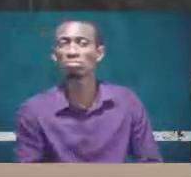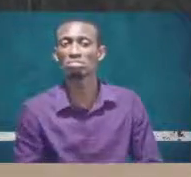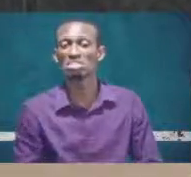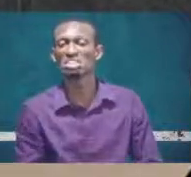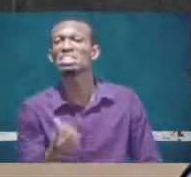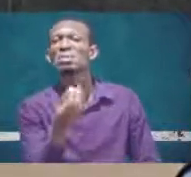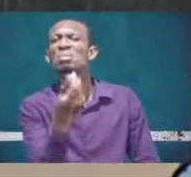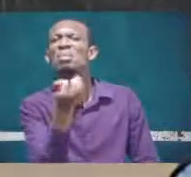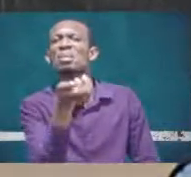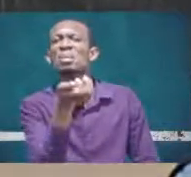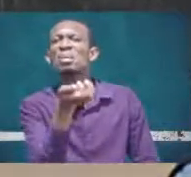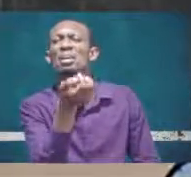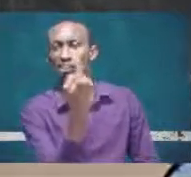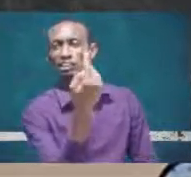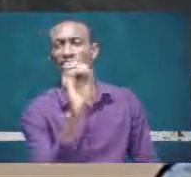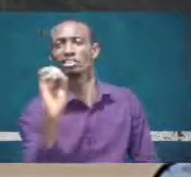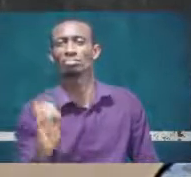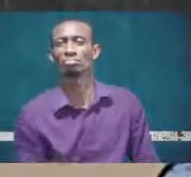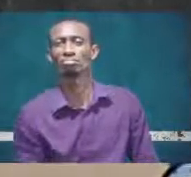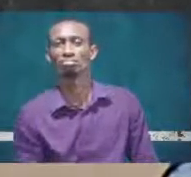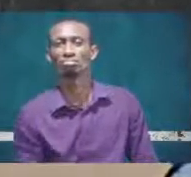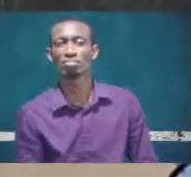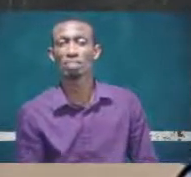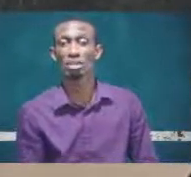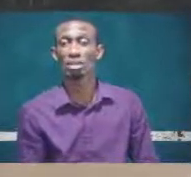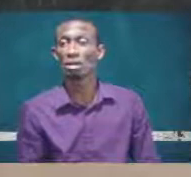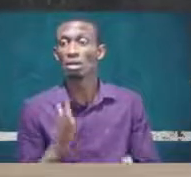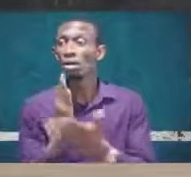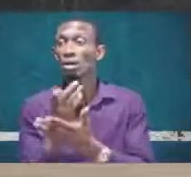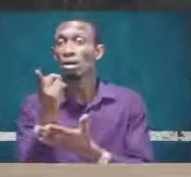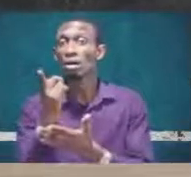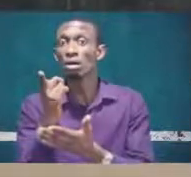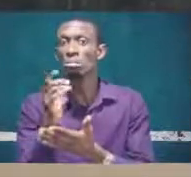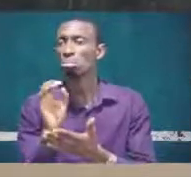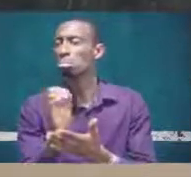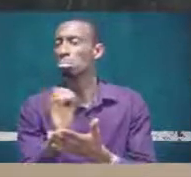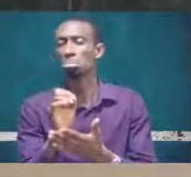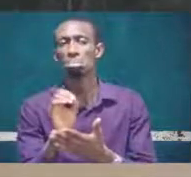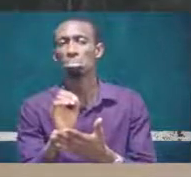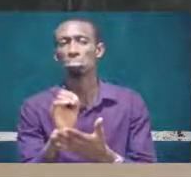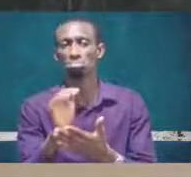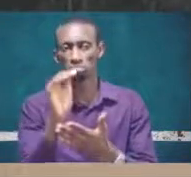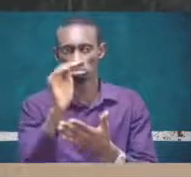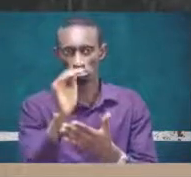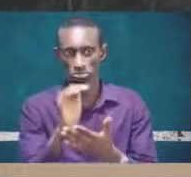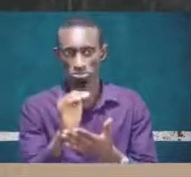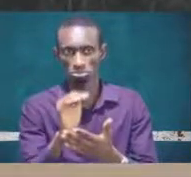of 100. Then notes are divided into